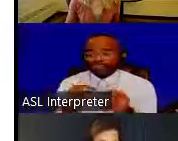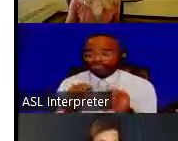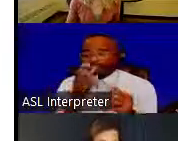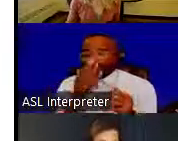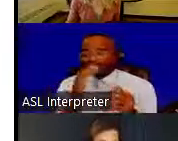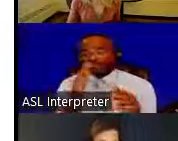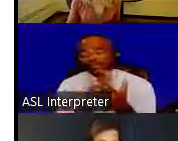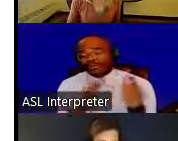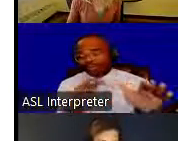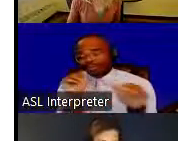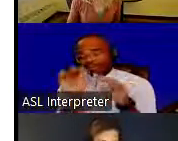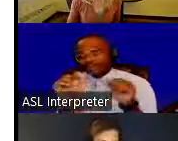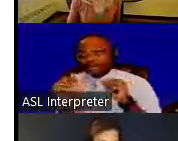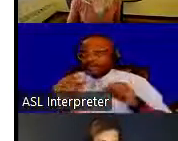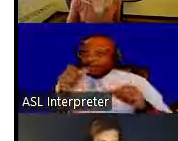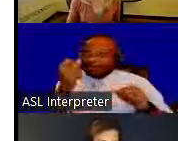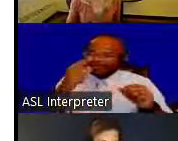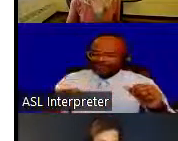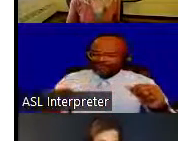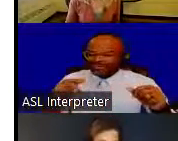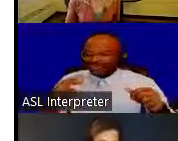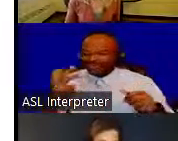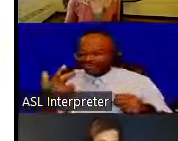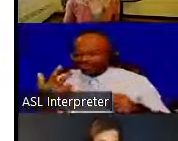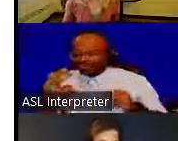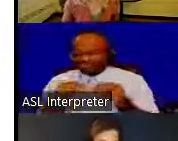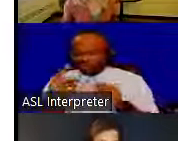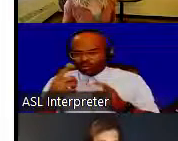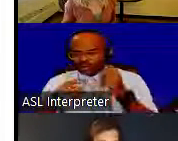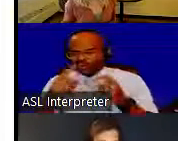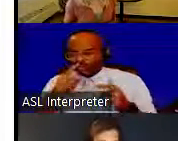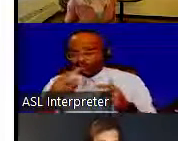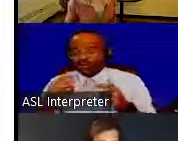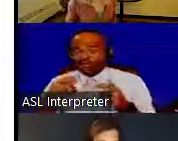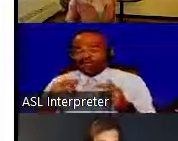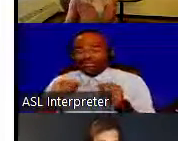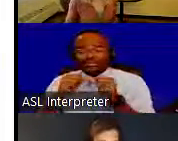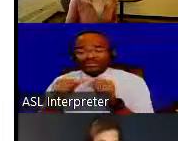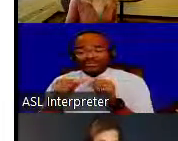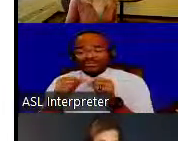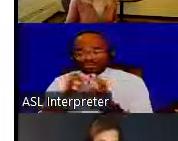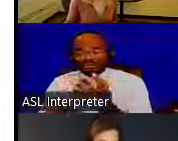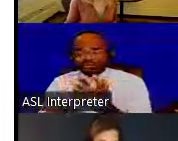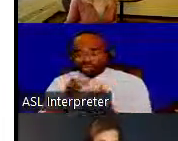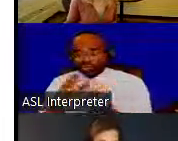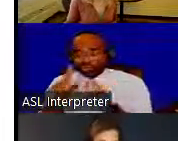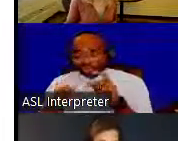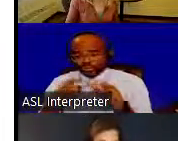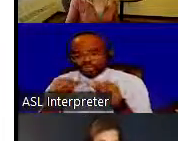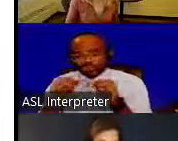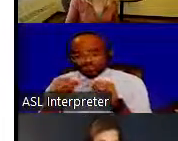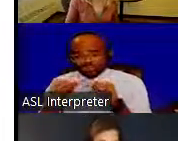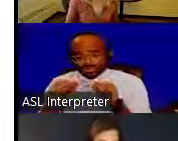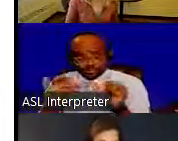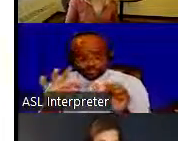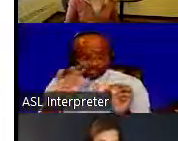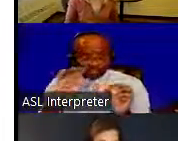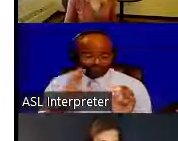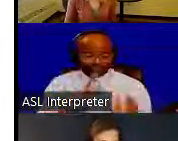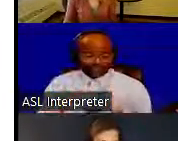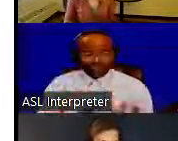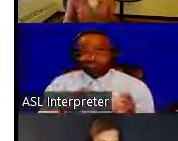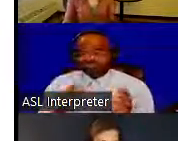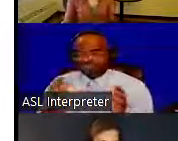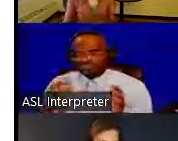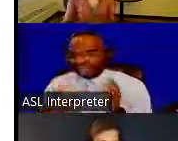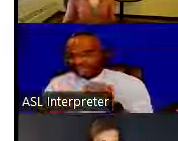to leave. We have maybe 3 questions left. So I think what we'll do is we'll just keep strolling through these. If this sounds good to you, Stephen, we can stay on a few